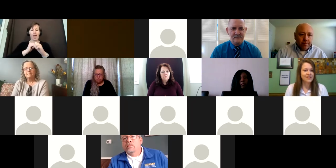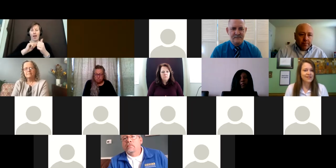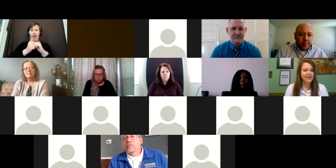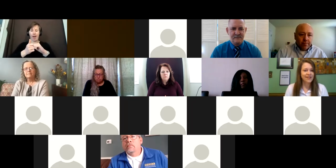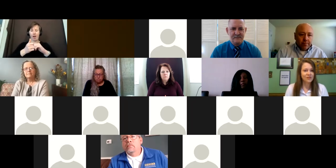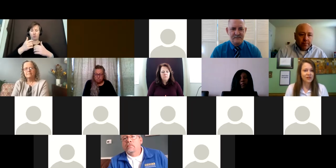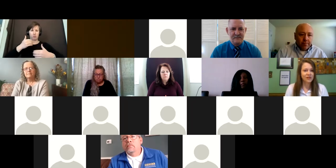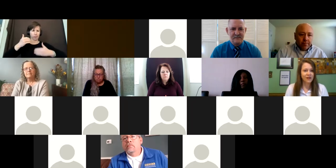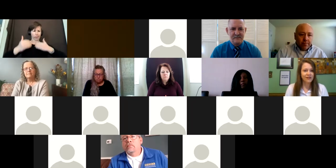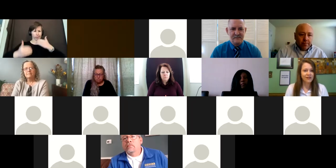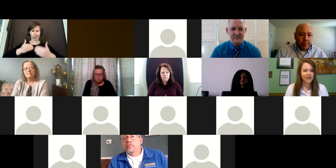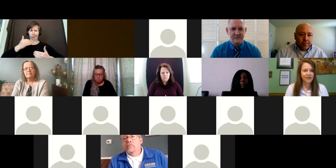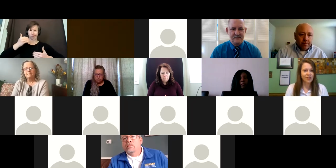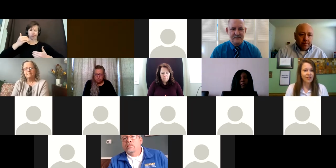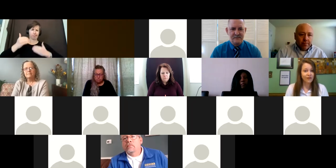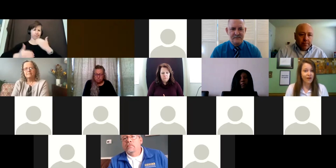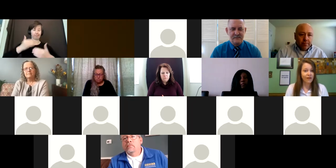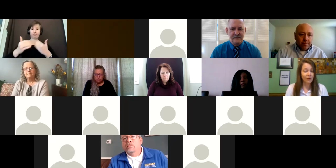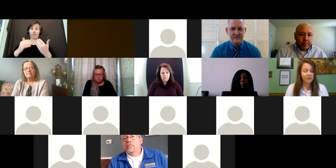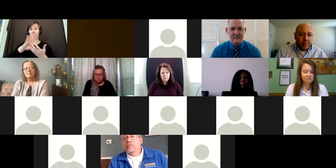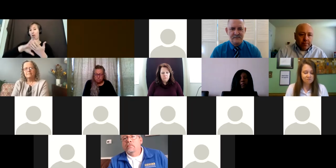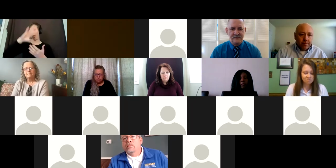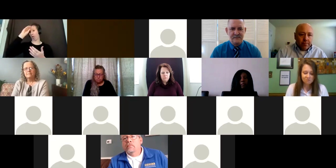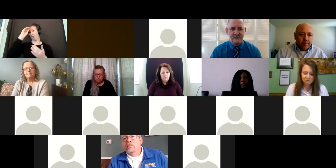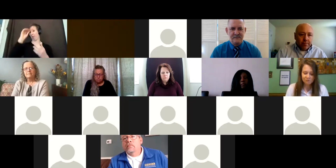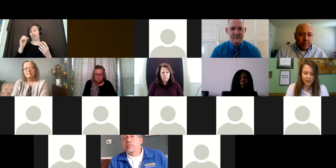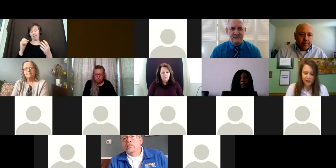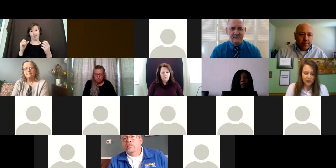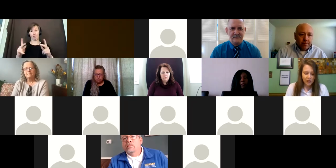business has really been a learning curve for everyone.